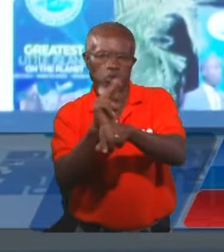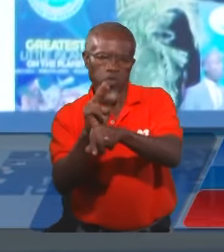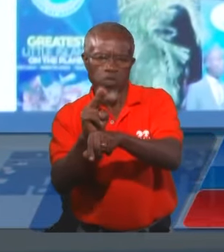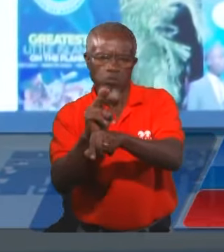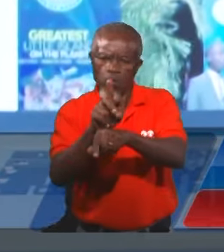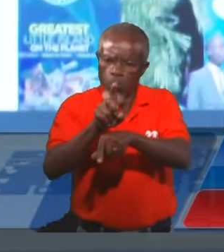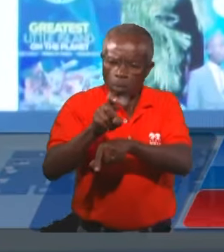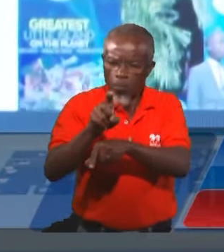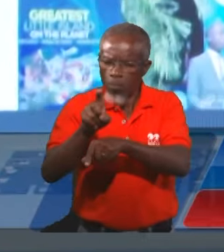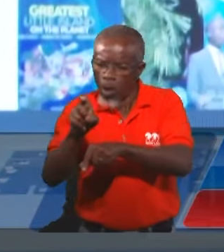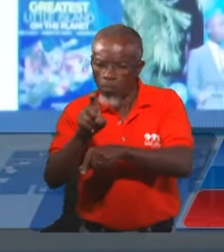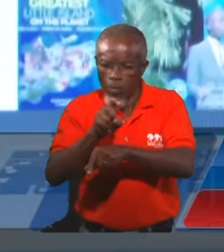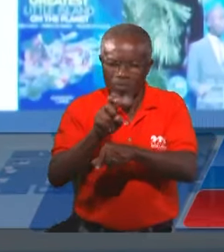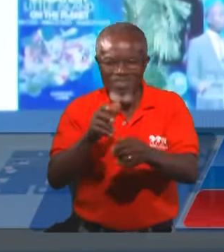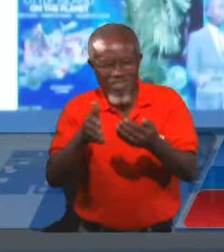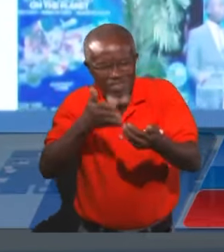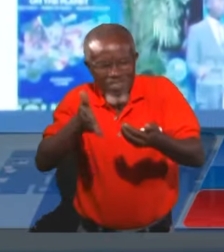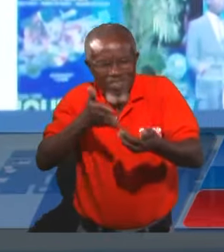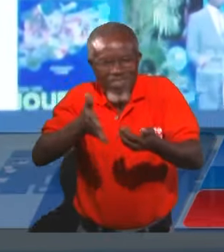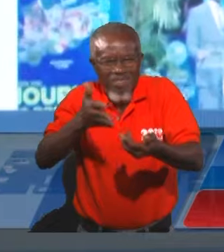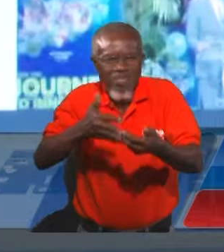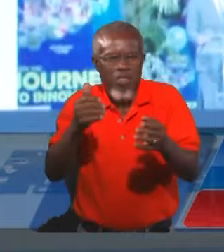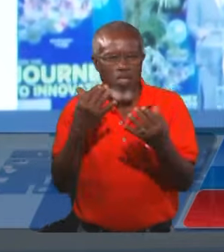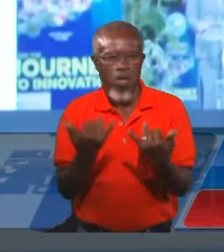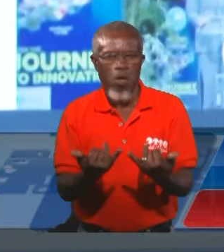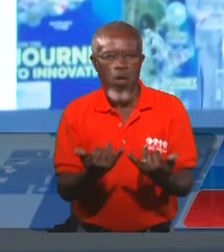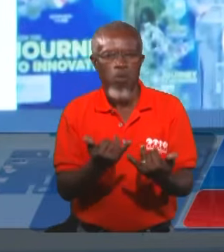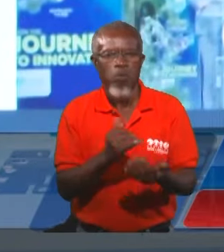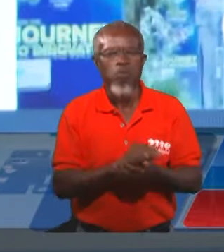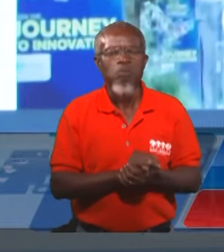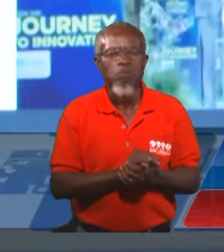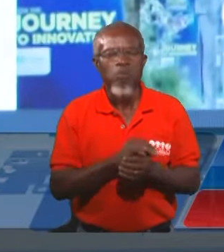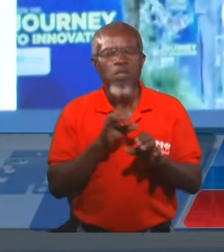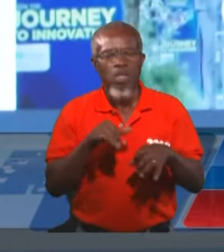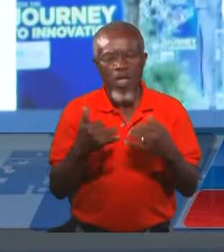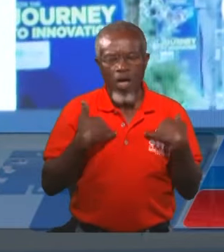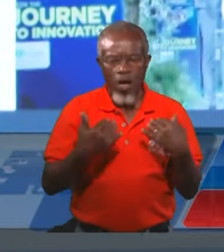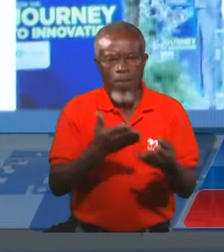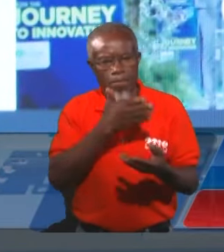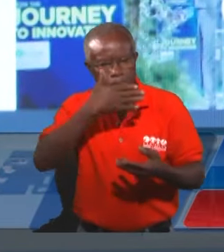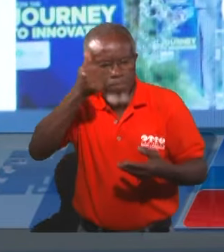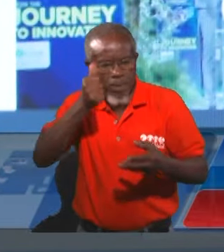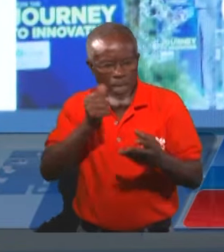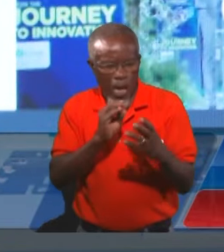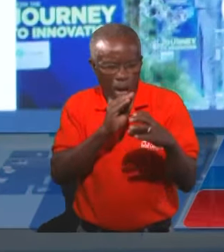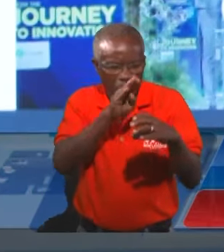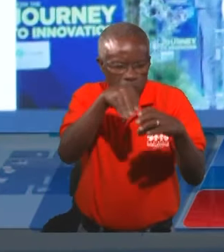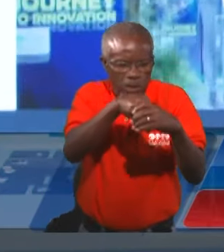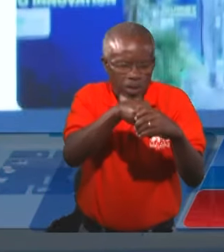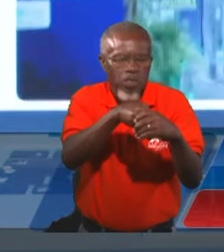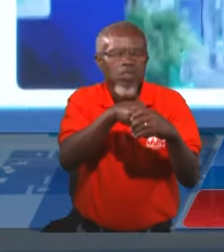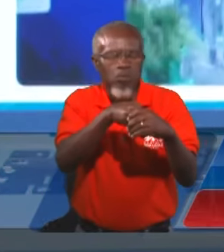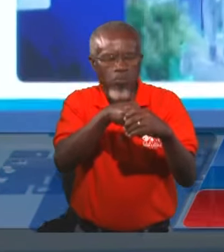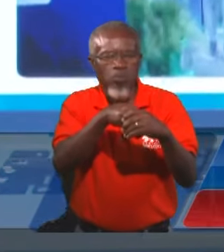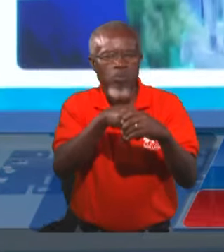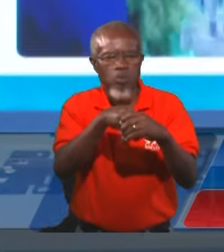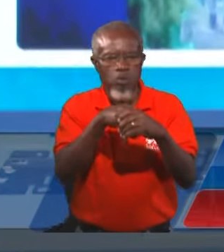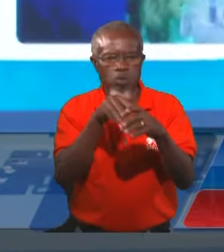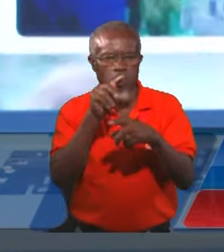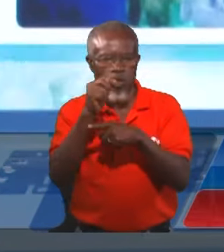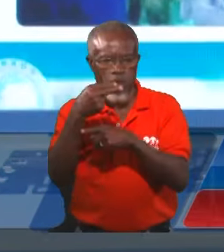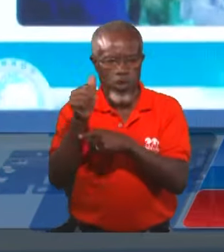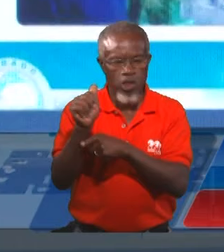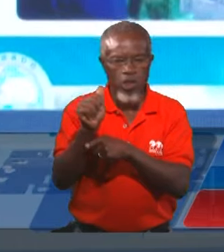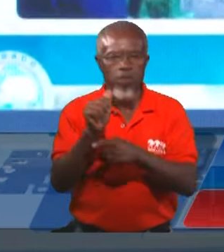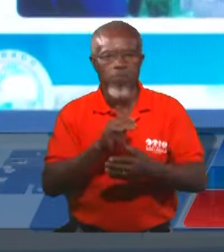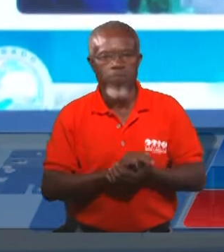clicks, vendors can conduct tendering processes with every division and state agency of the THA. Chief Executive Officer of TSTT, Kent